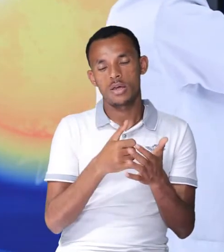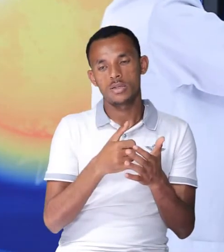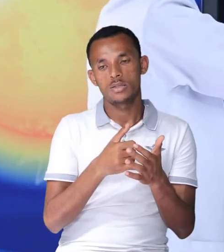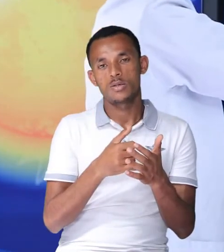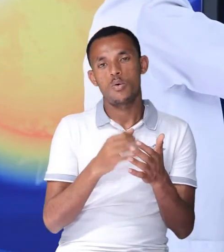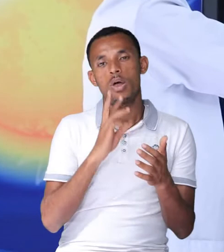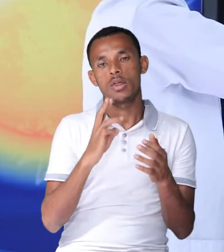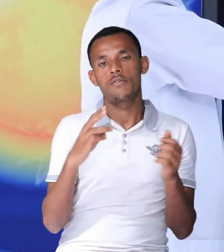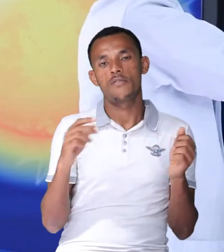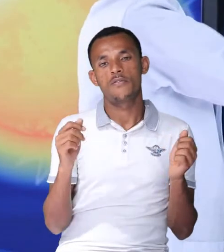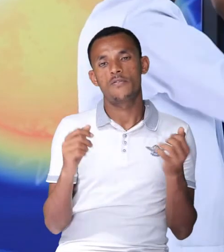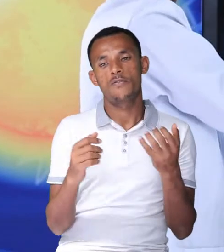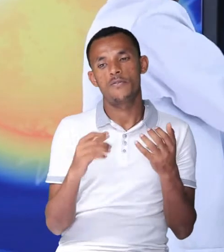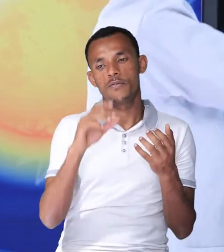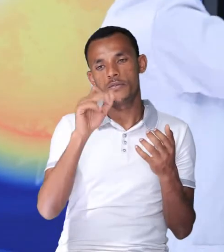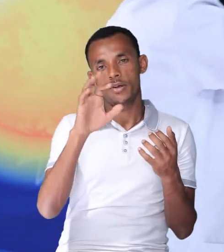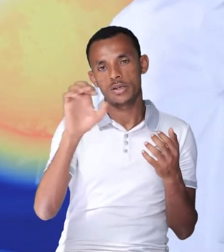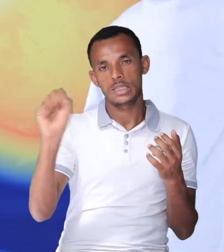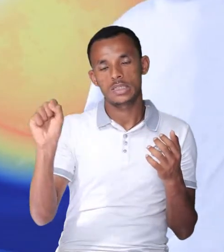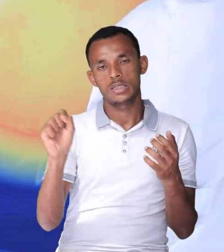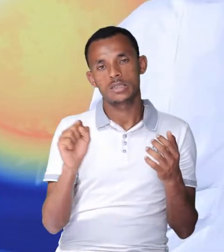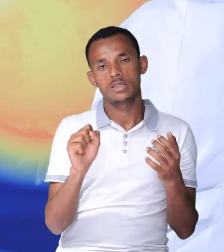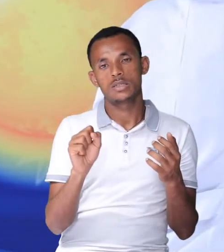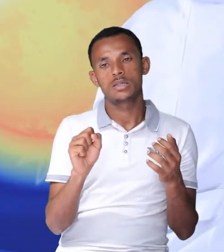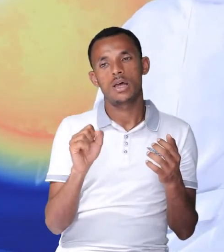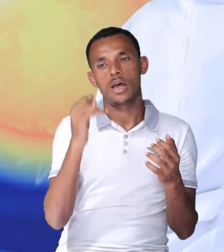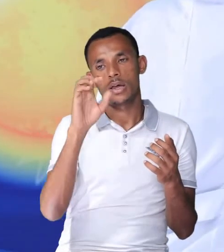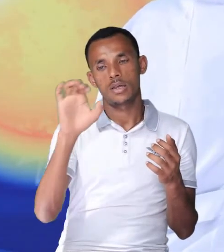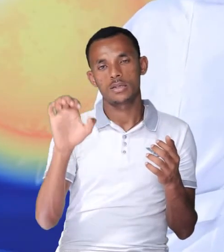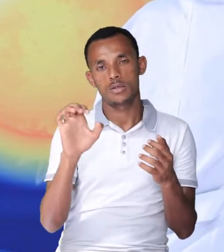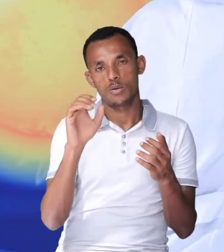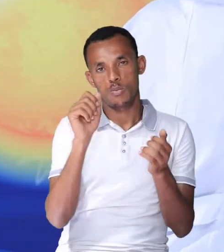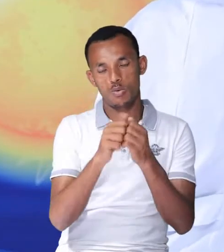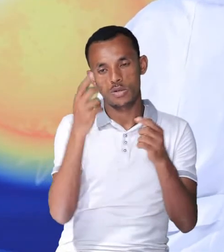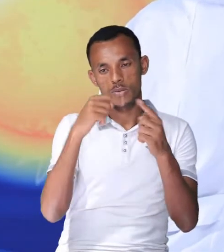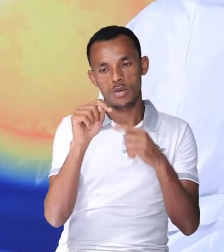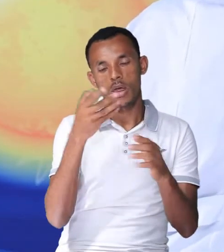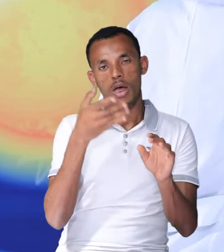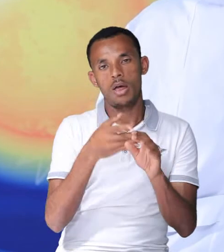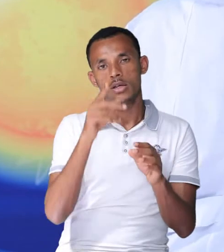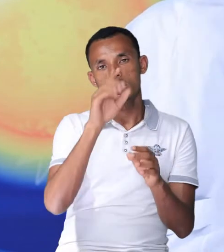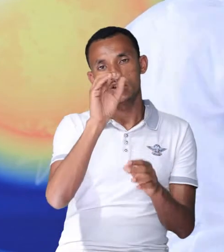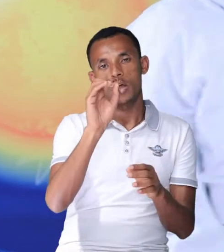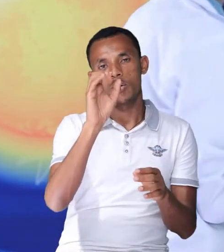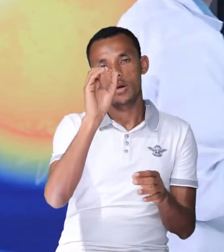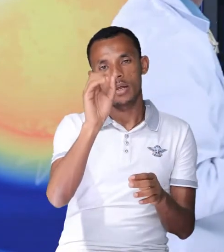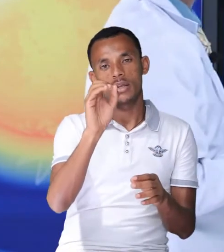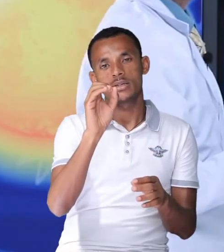freezes, it changes to ice. Both takes place at 0 degrees